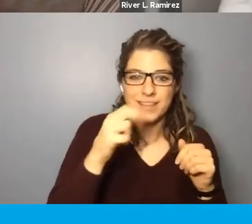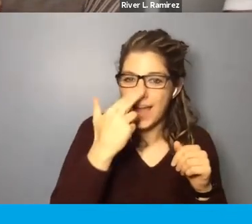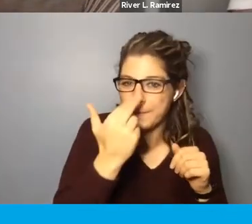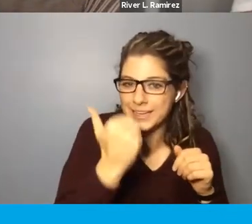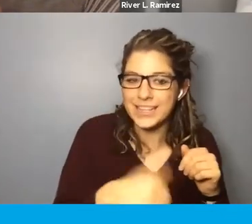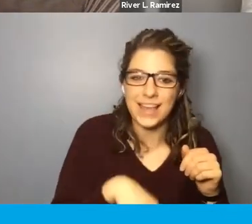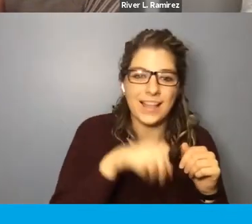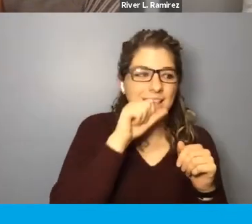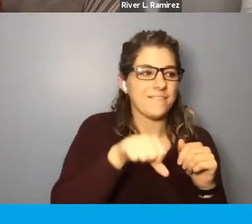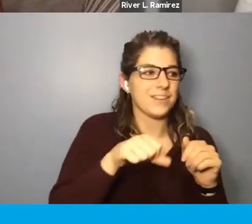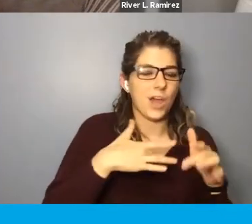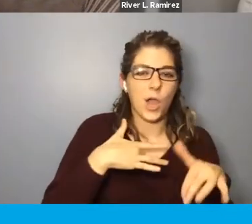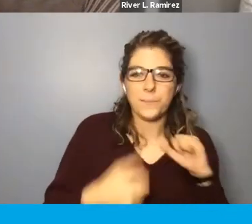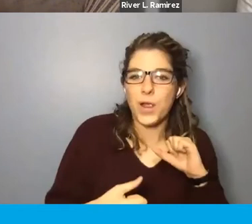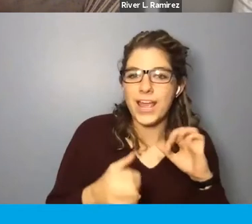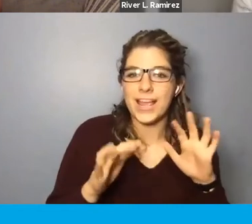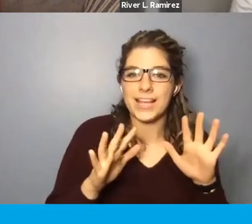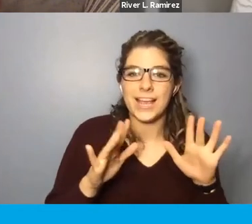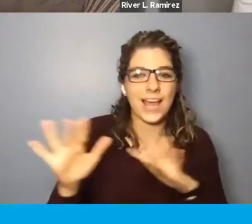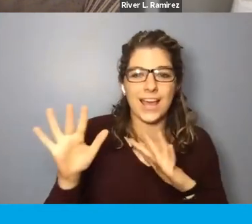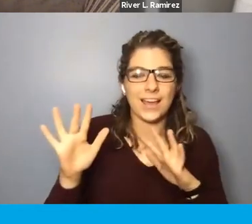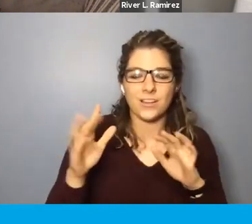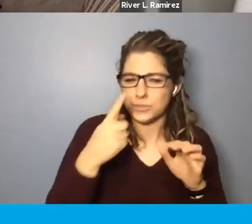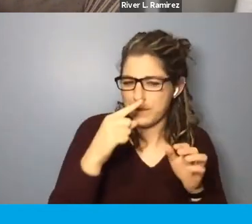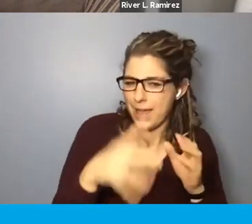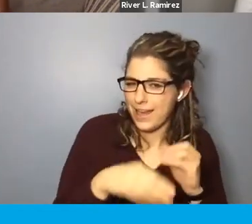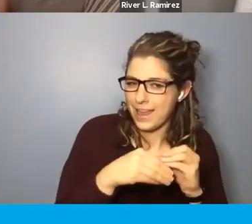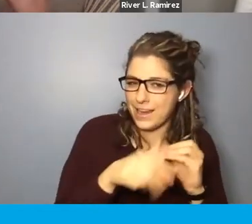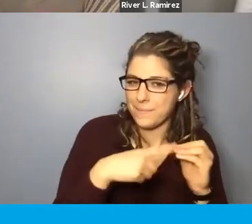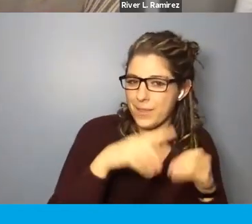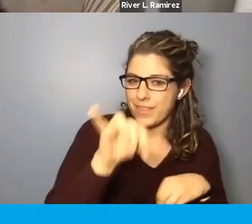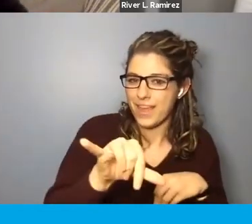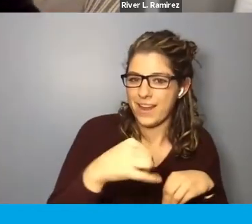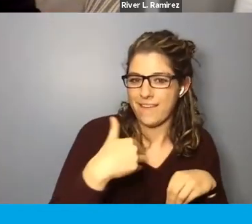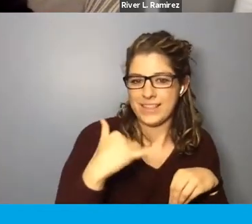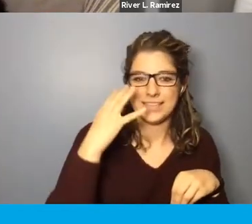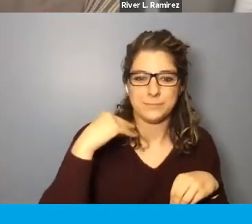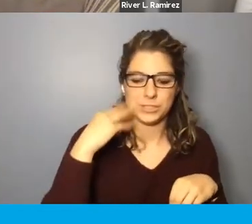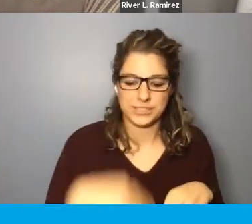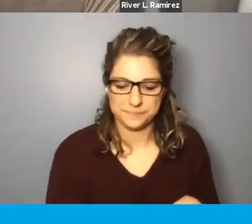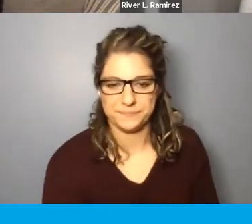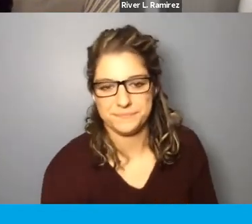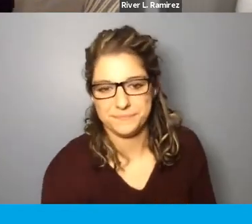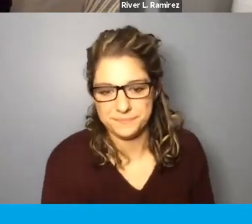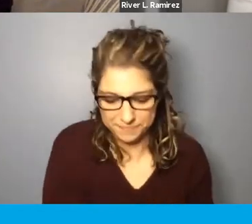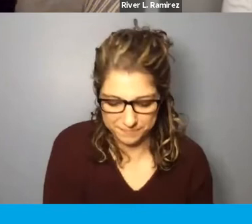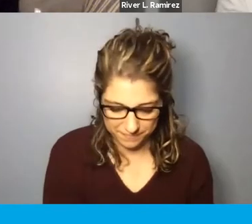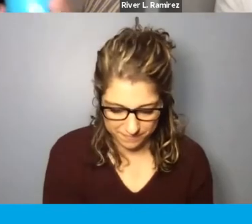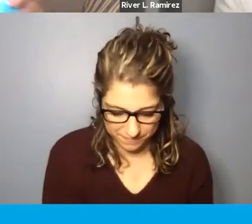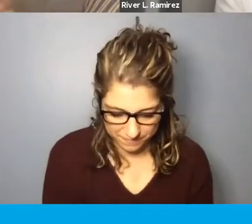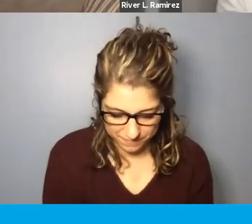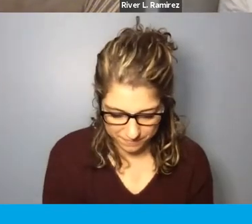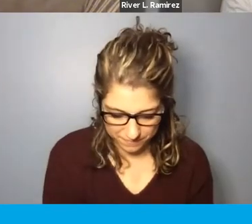love like the heartbreak of, will you say something about that, about having that, orchestrating that? Yeah.